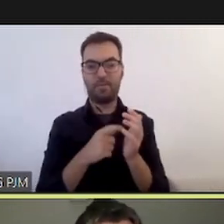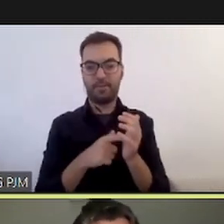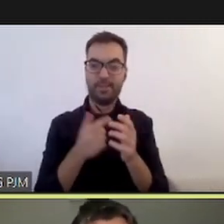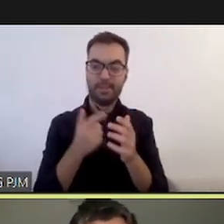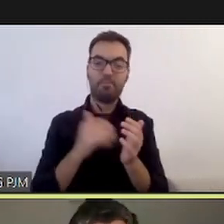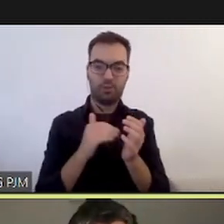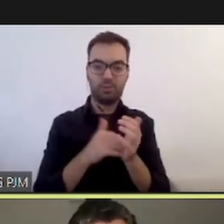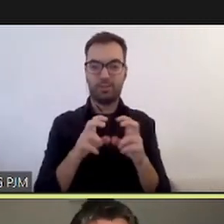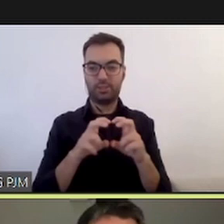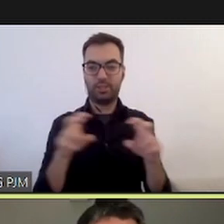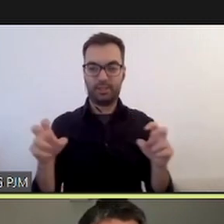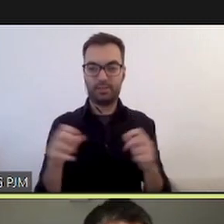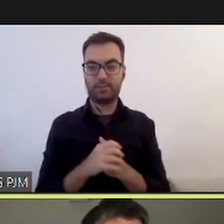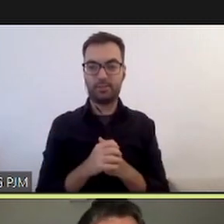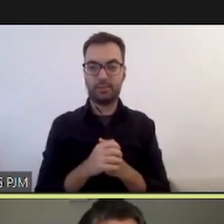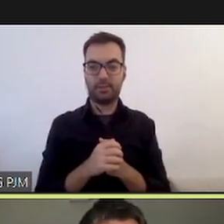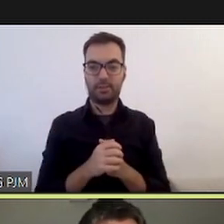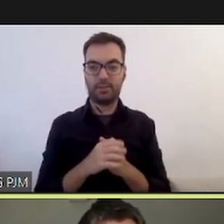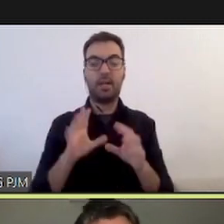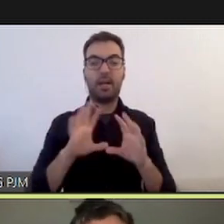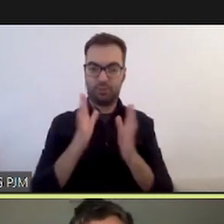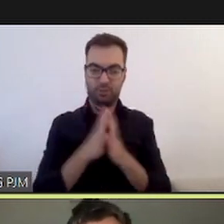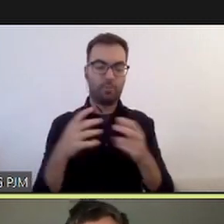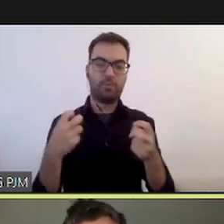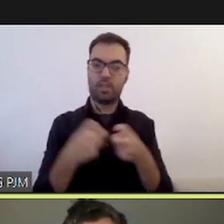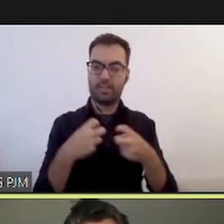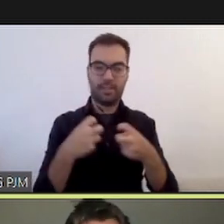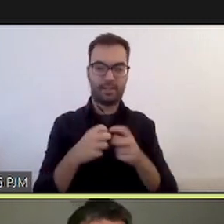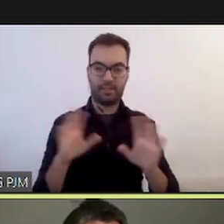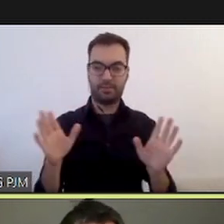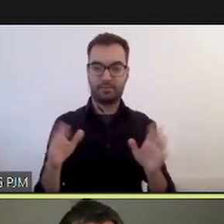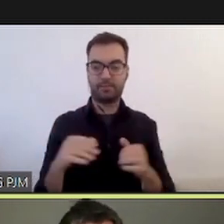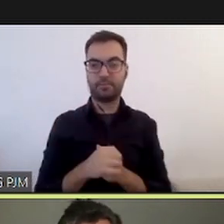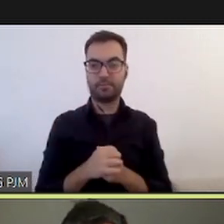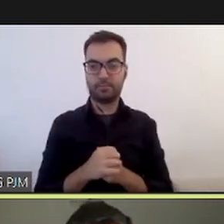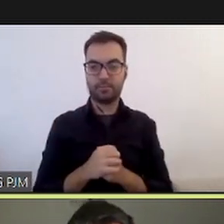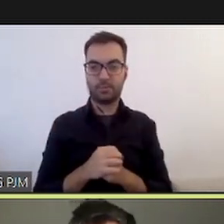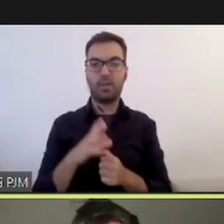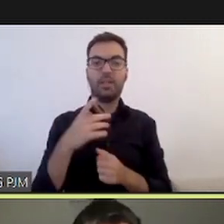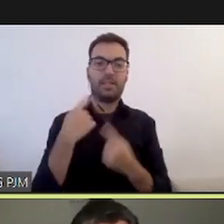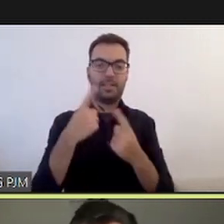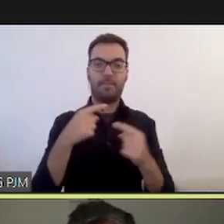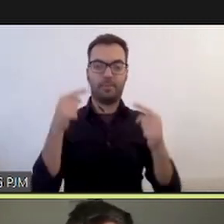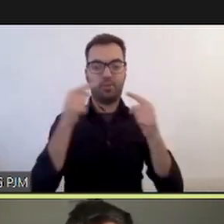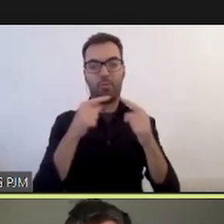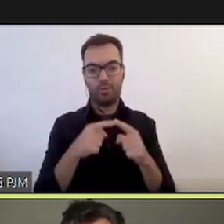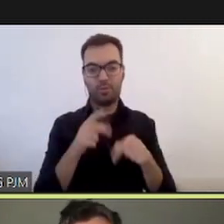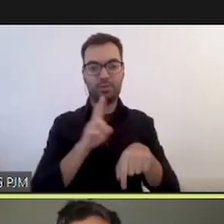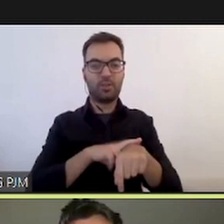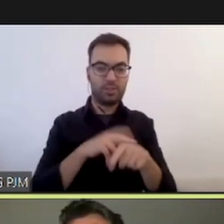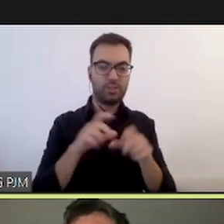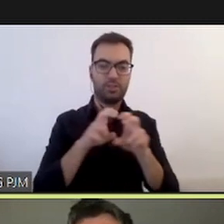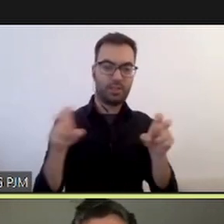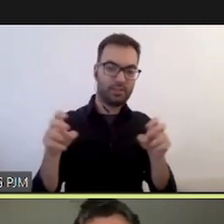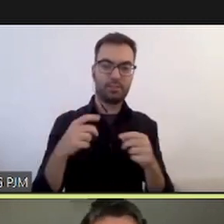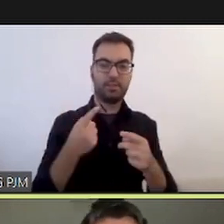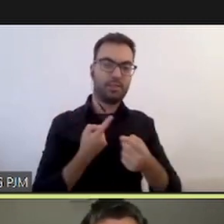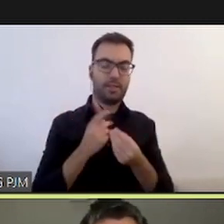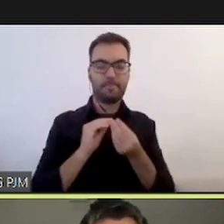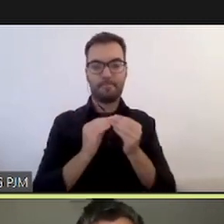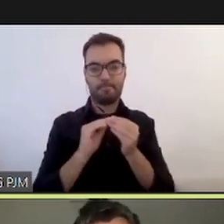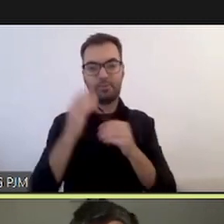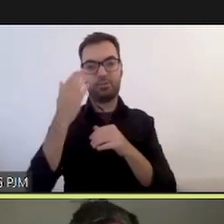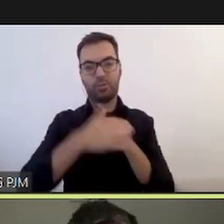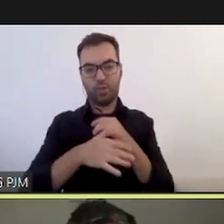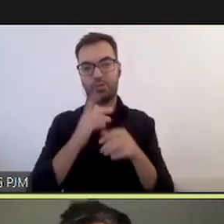bit time, and this is totally online. So you can adjust your time on the daily basis and finish this according